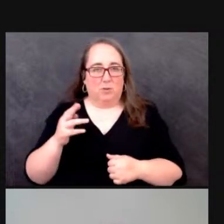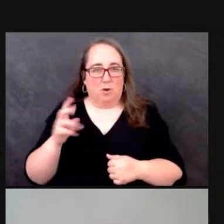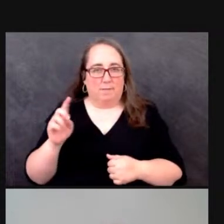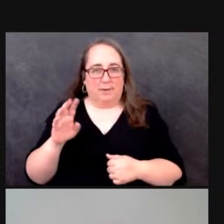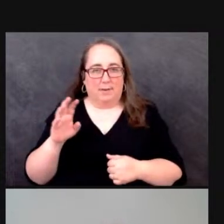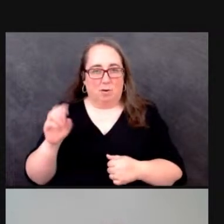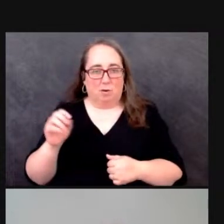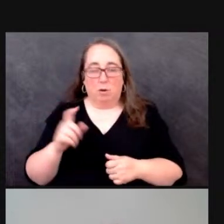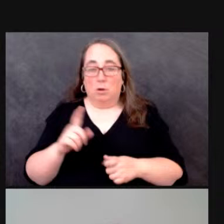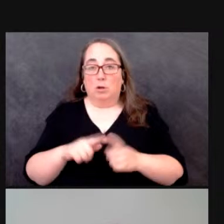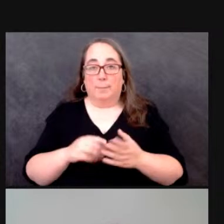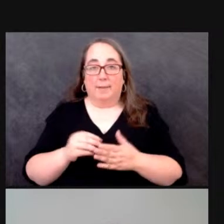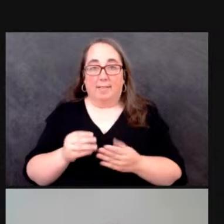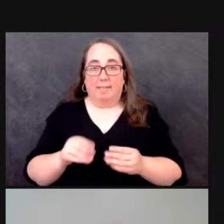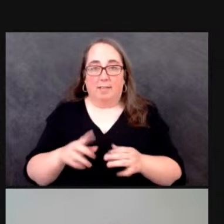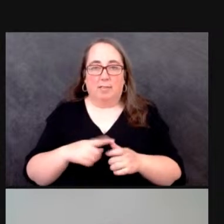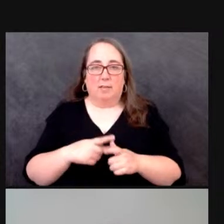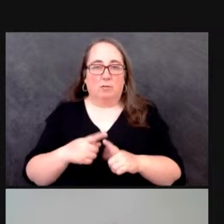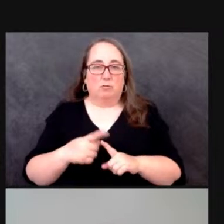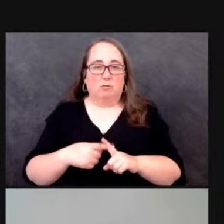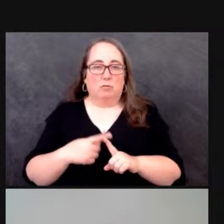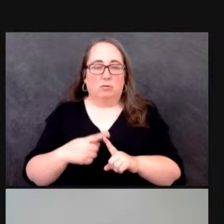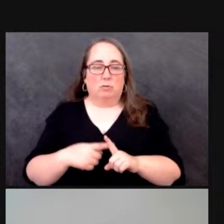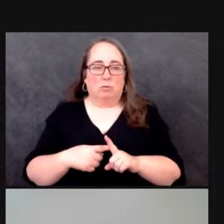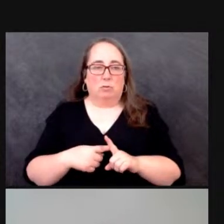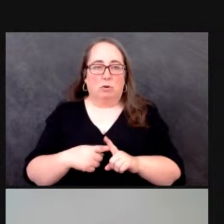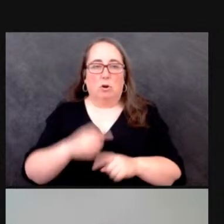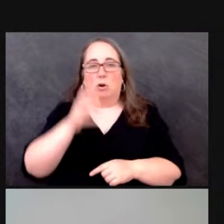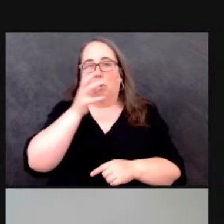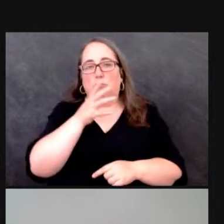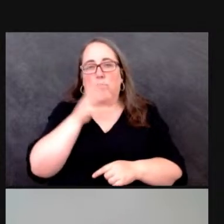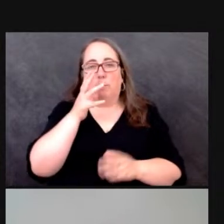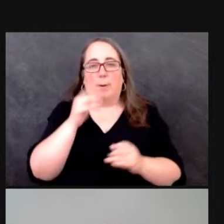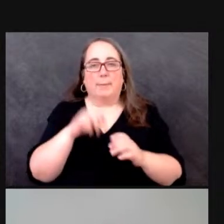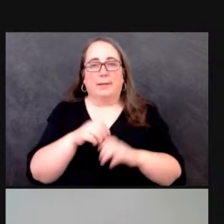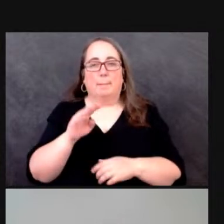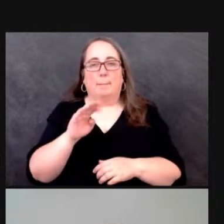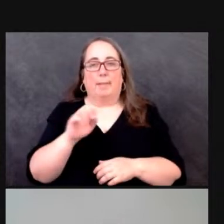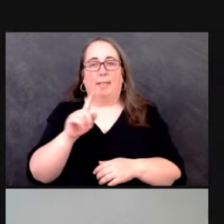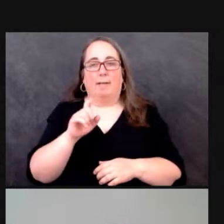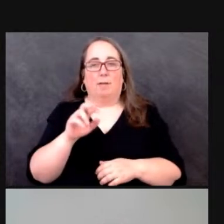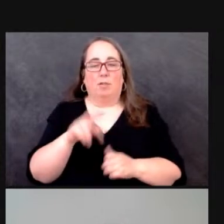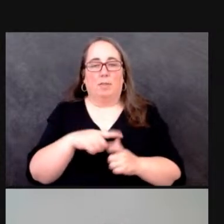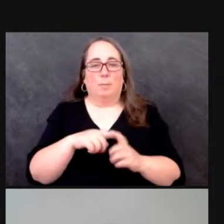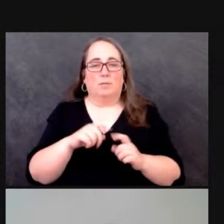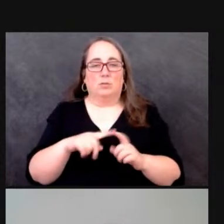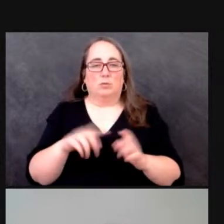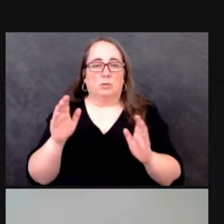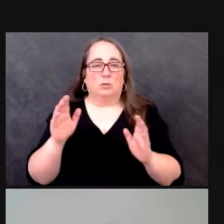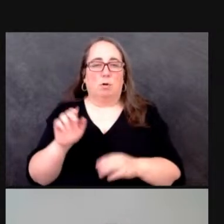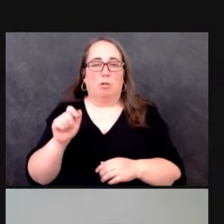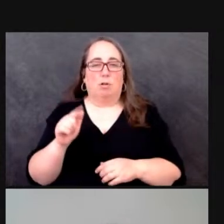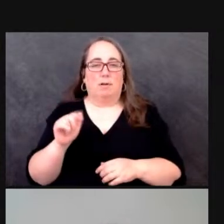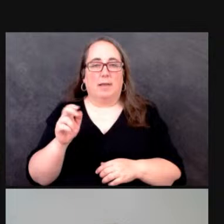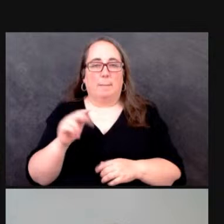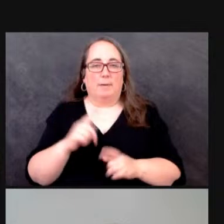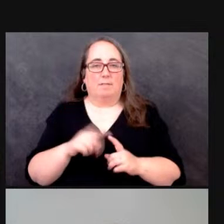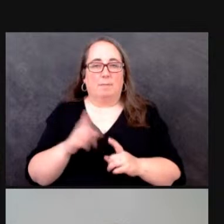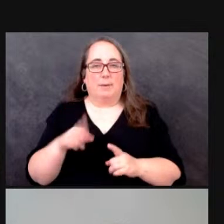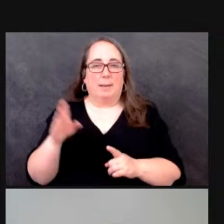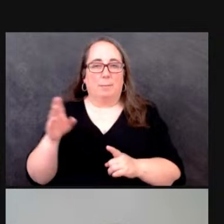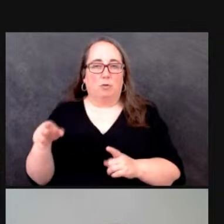to purchase land, he rented a rural property in Bel Air and moved into a small log cabin from a neighboring